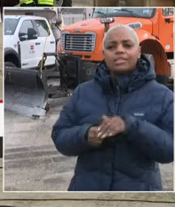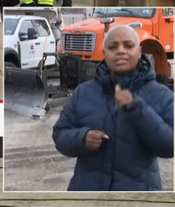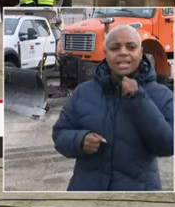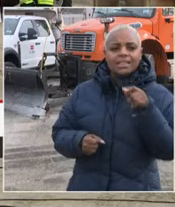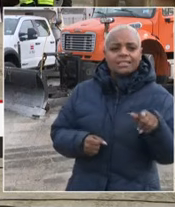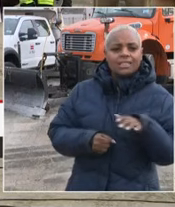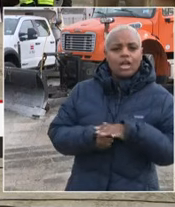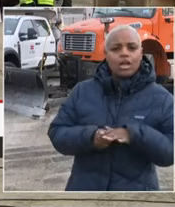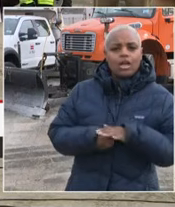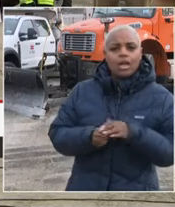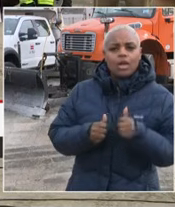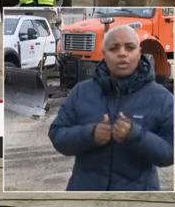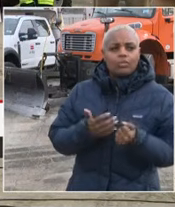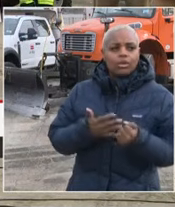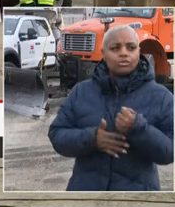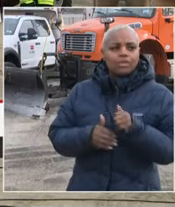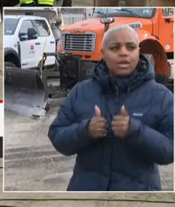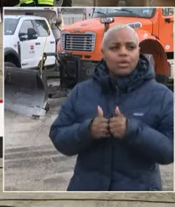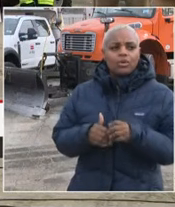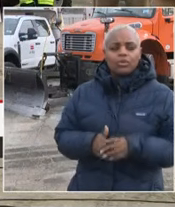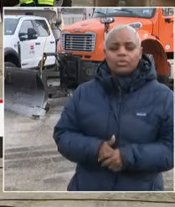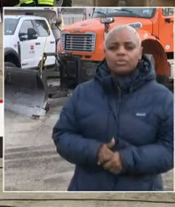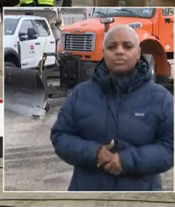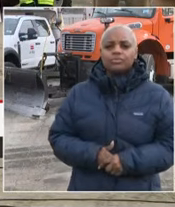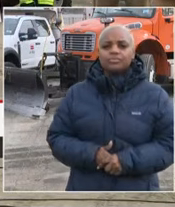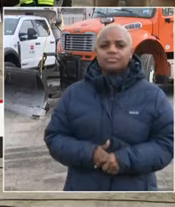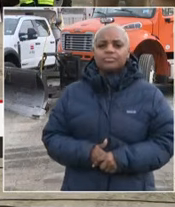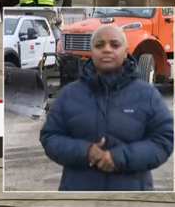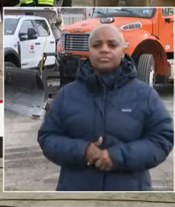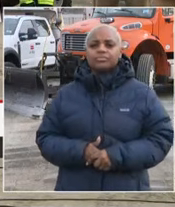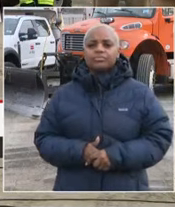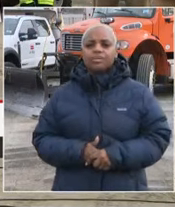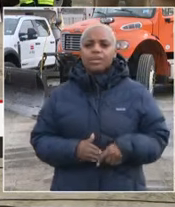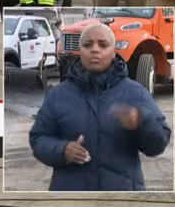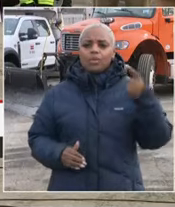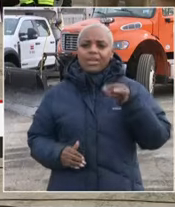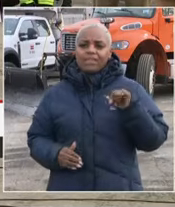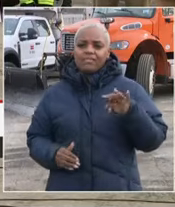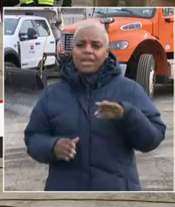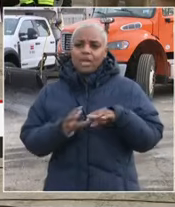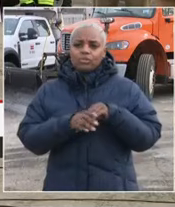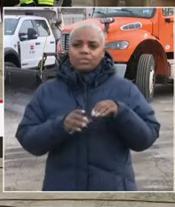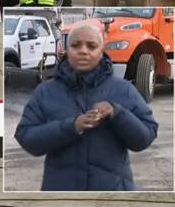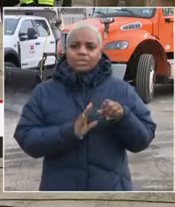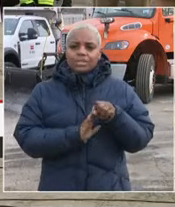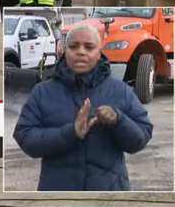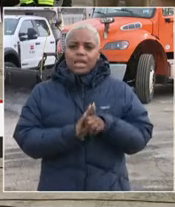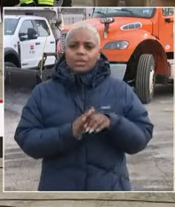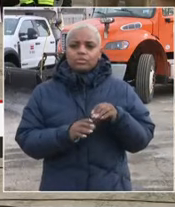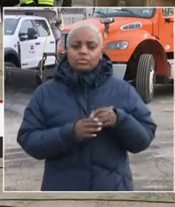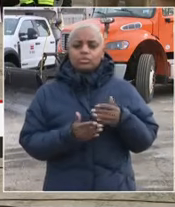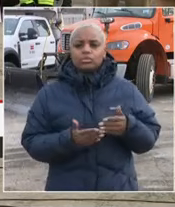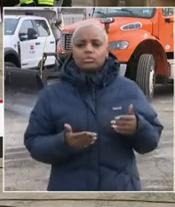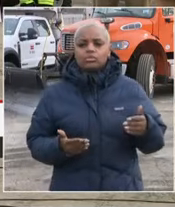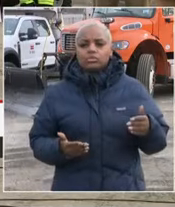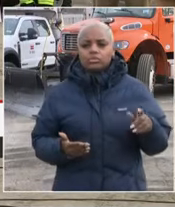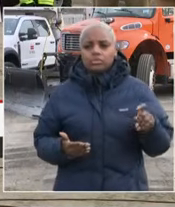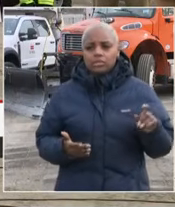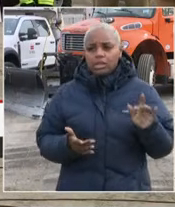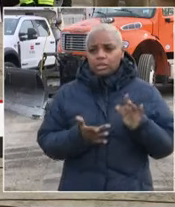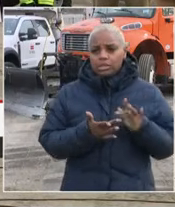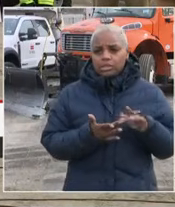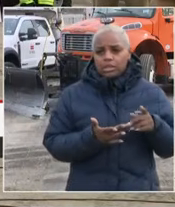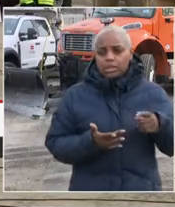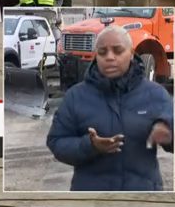you contacted them, and at what point will they be able to help you if you need that extra help? Yeah, we're talking constantly. We have